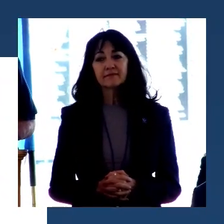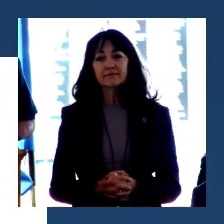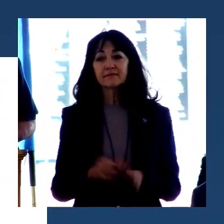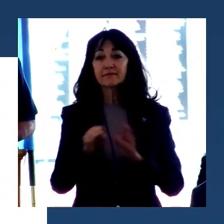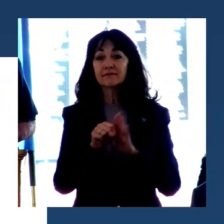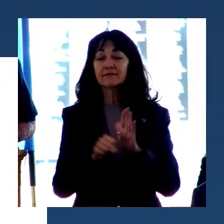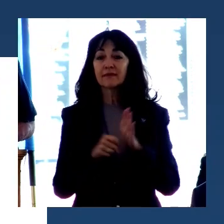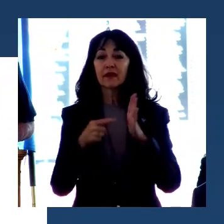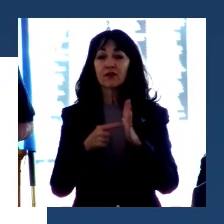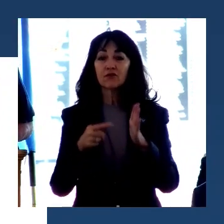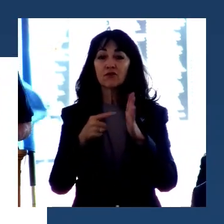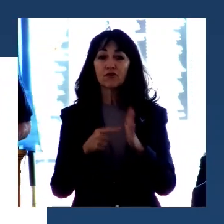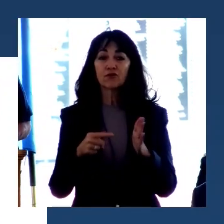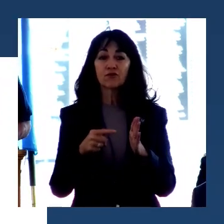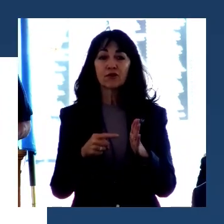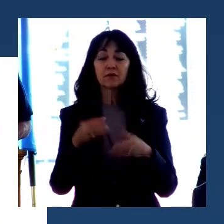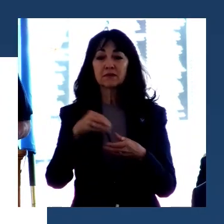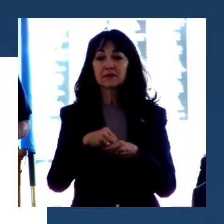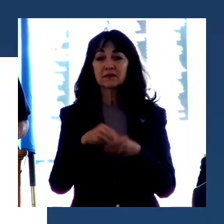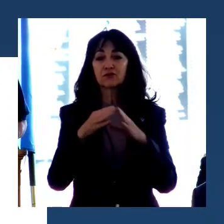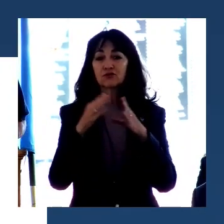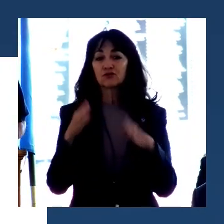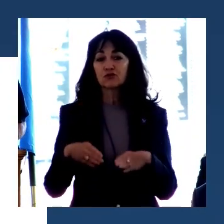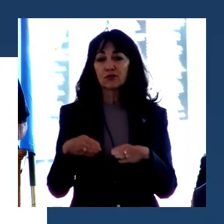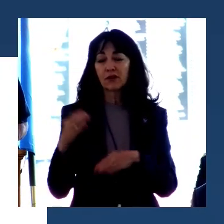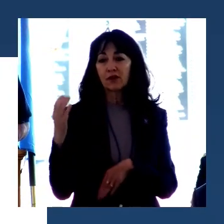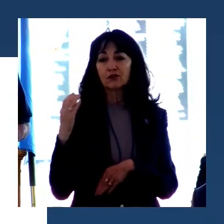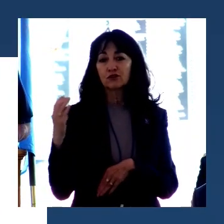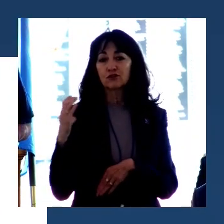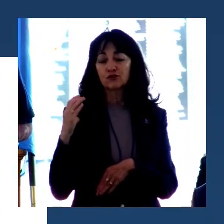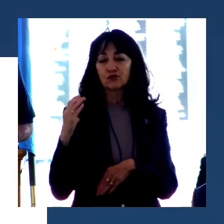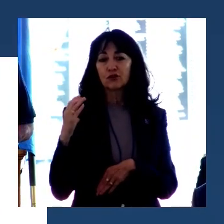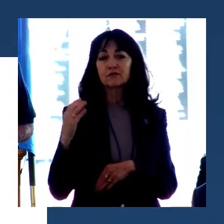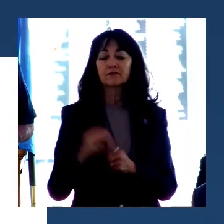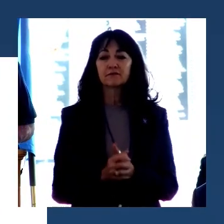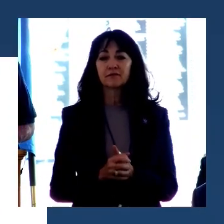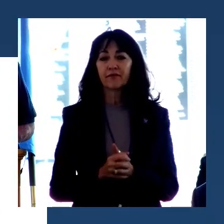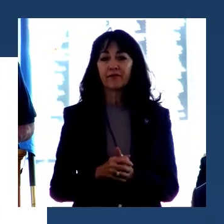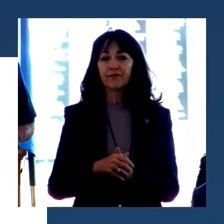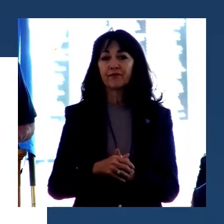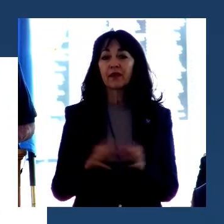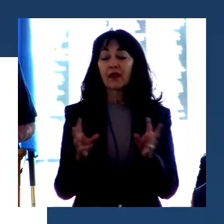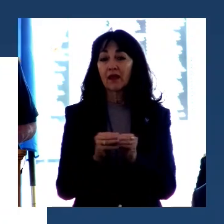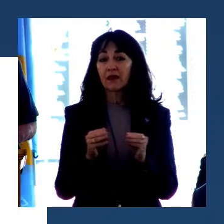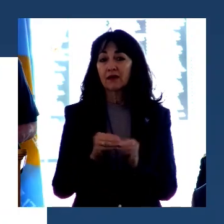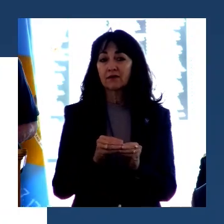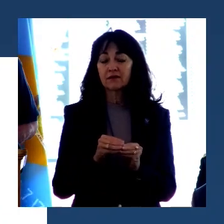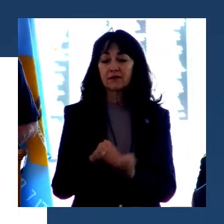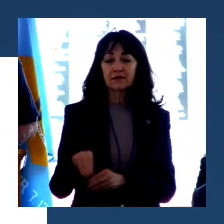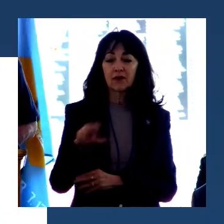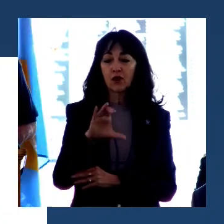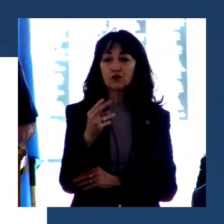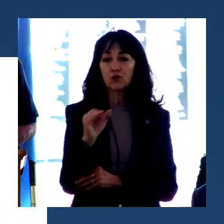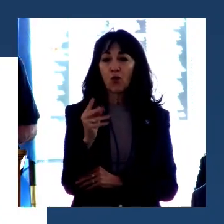State Representatives and Chair of the House Veterans Affairs Committee, Namdi Chukwuocha.